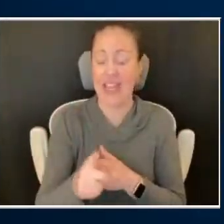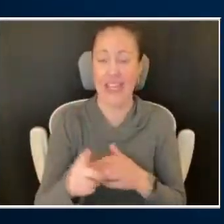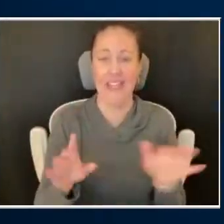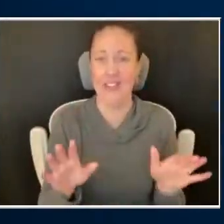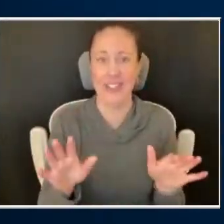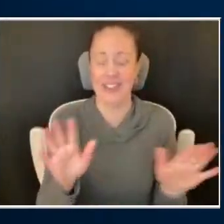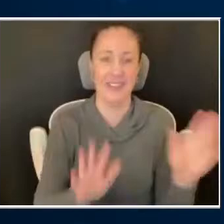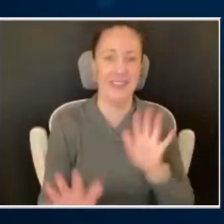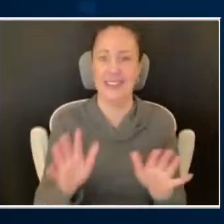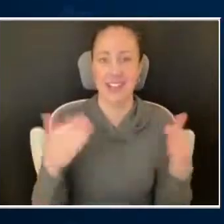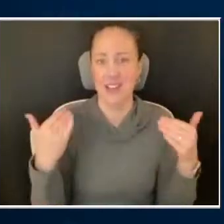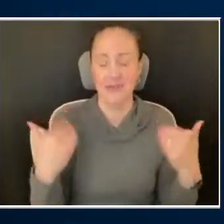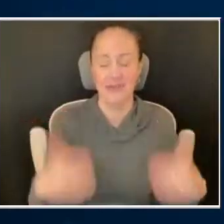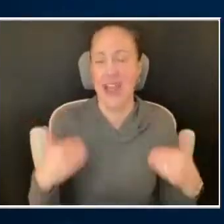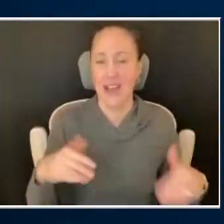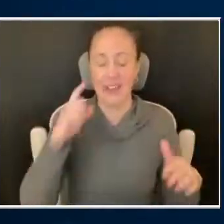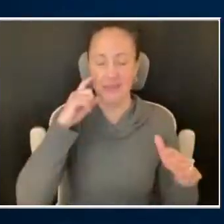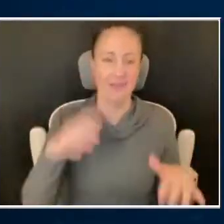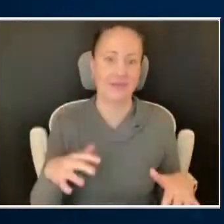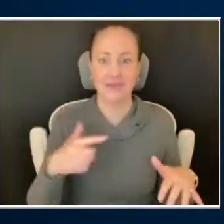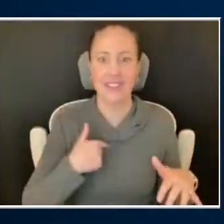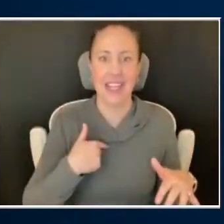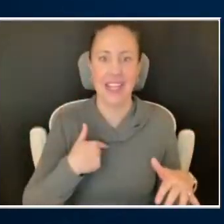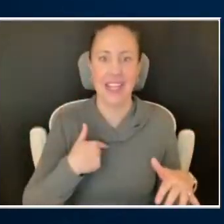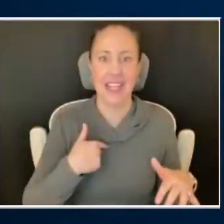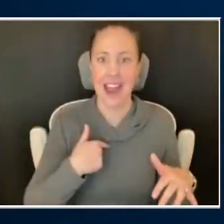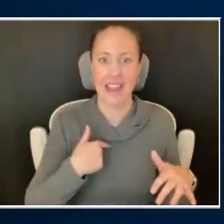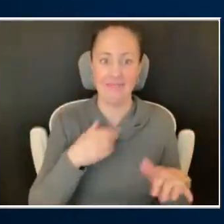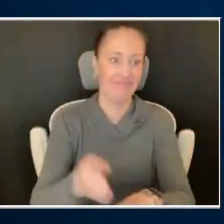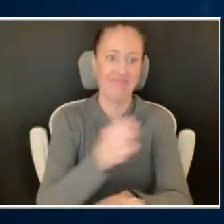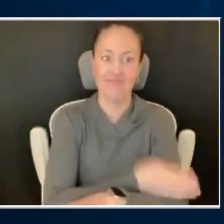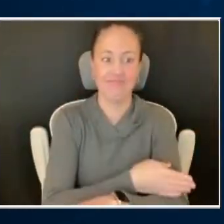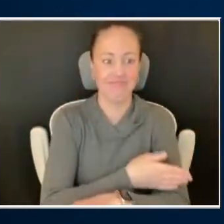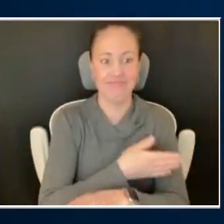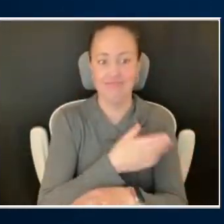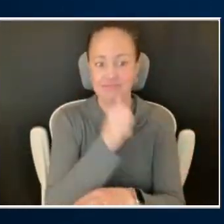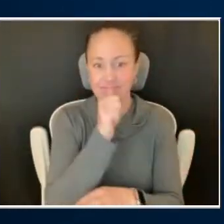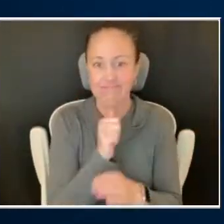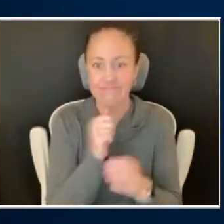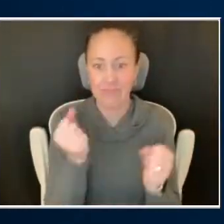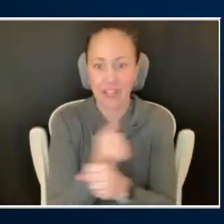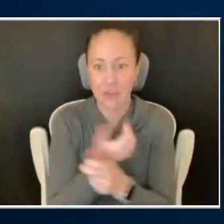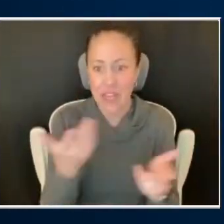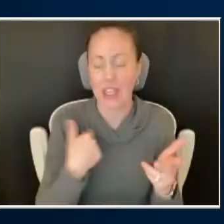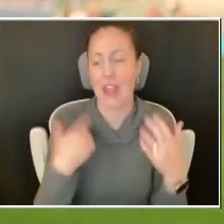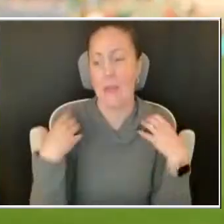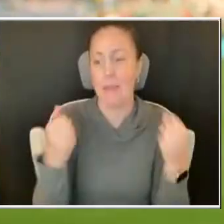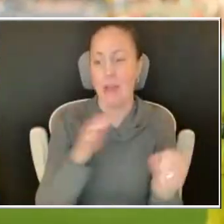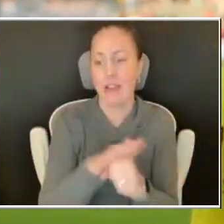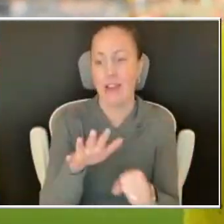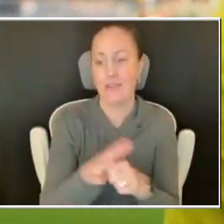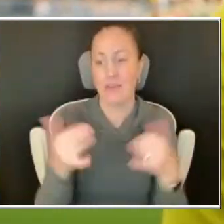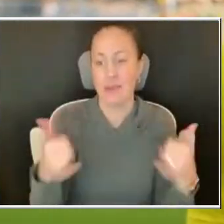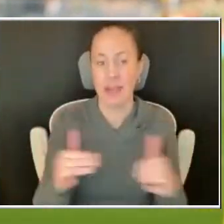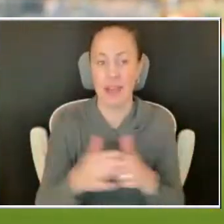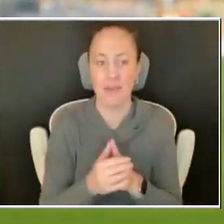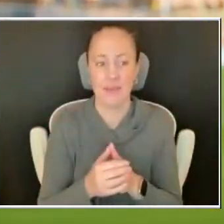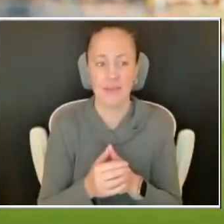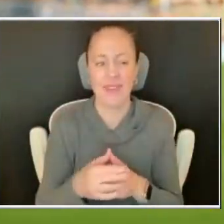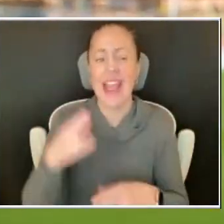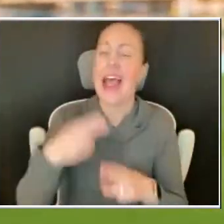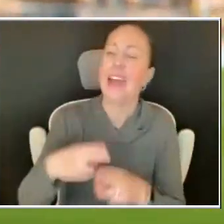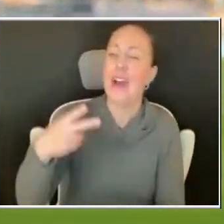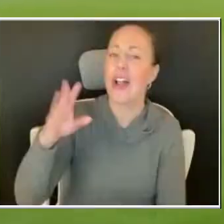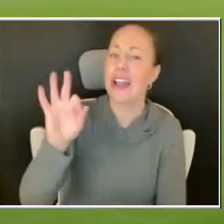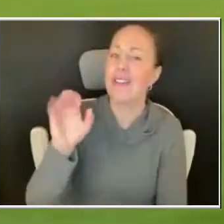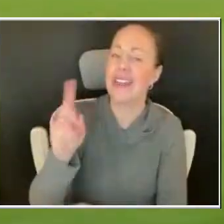like, I've overcome everything and I'm on the other side of it and I am healthy enough to be playing. I called it the field. It's the pitch, right? Did I